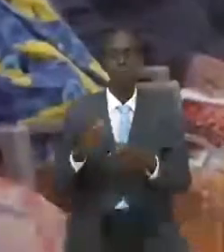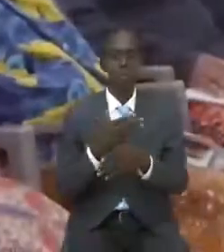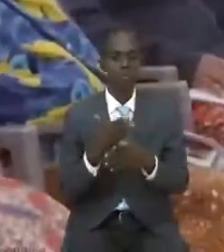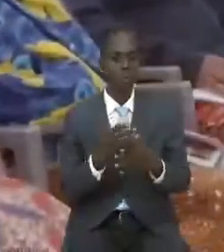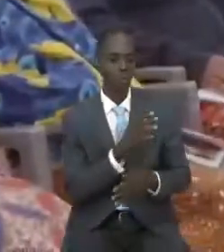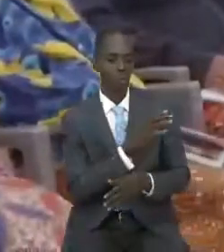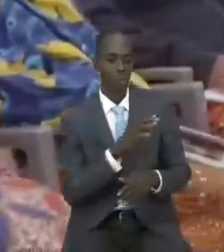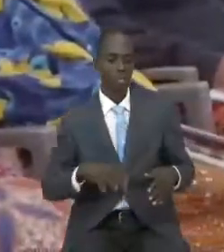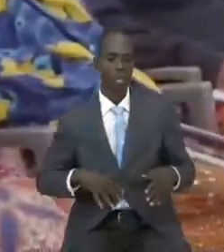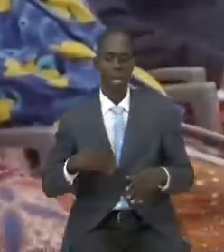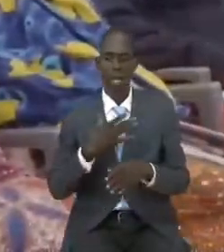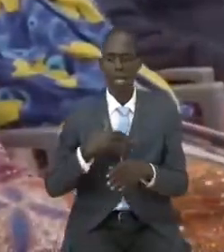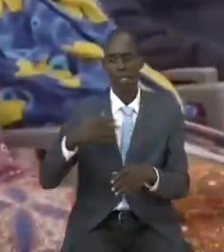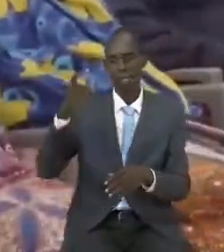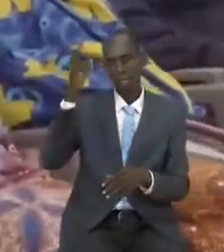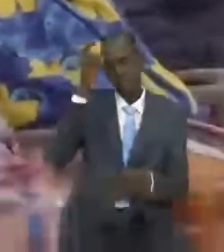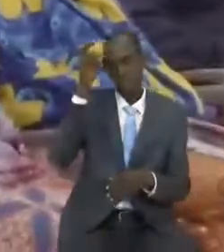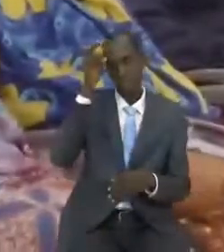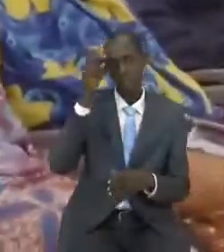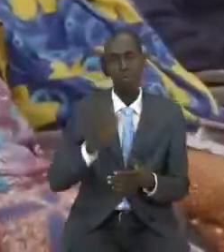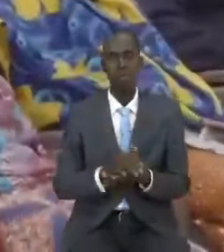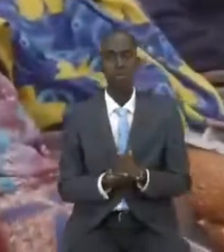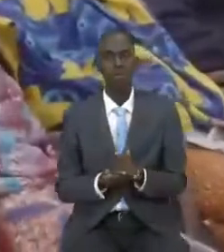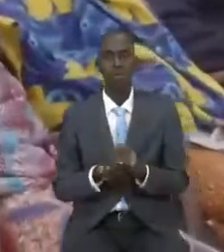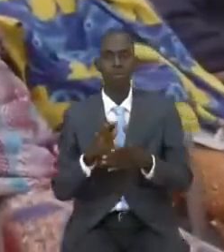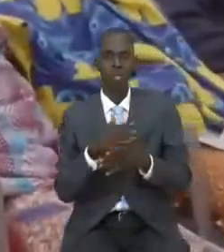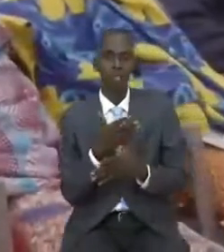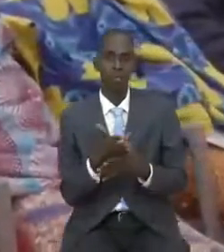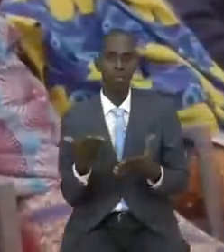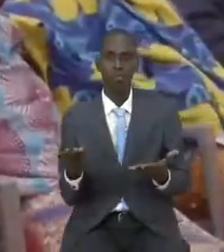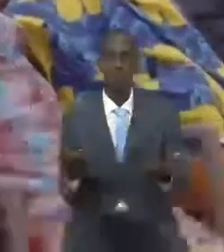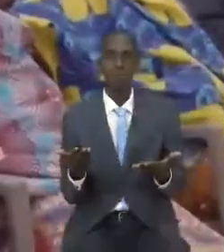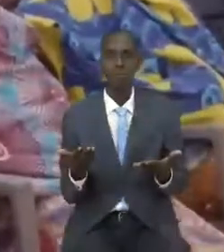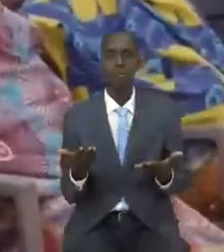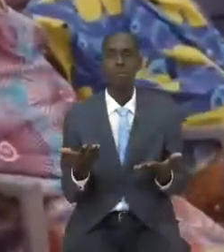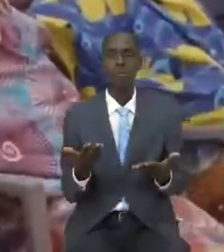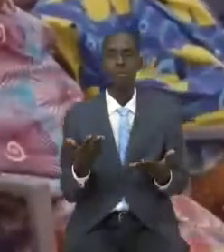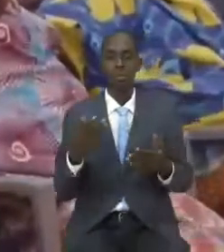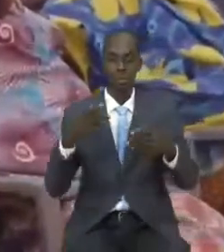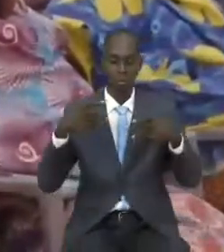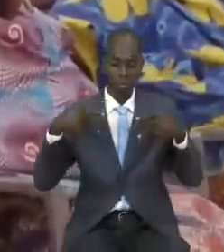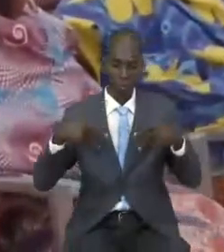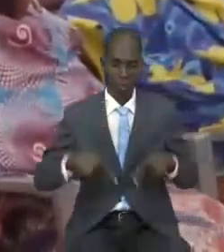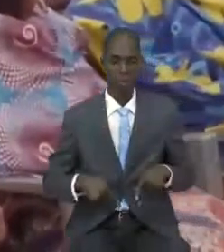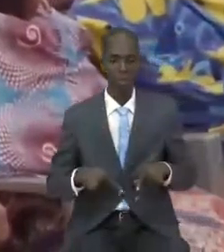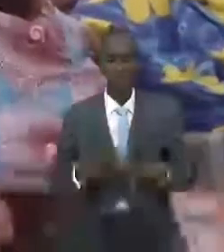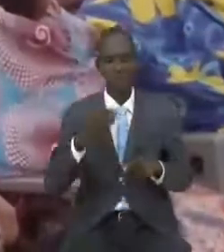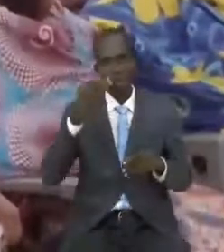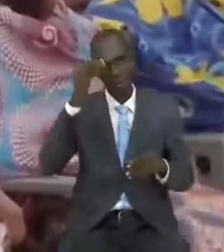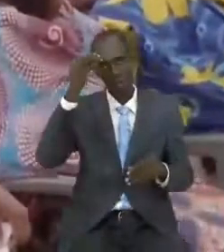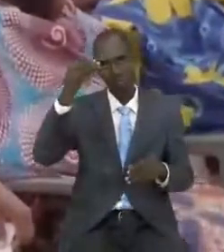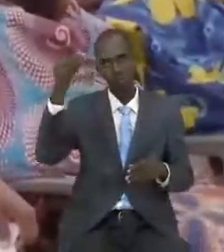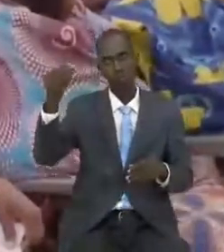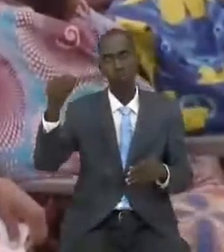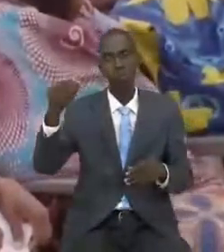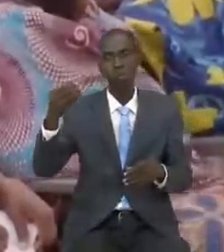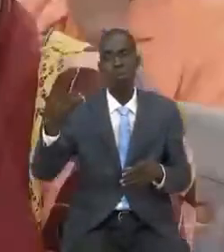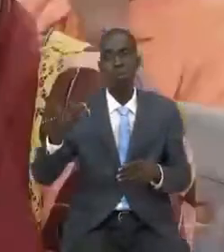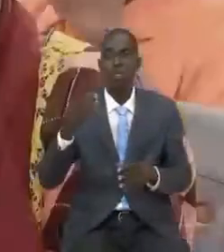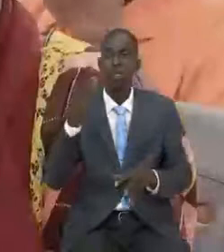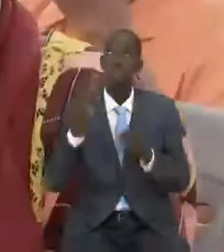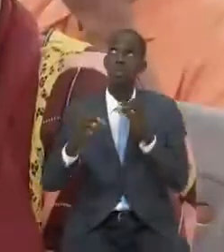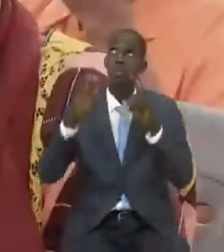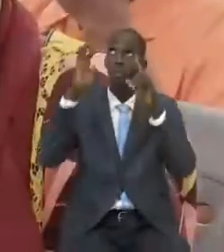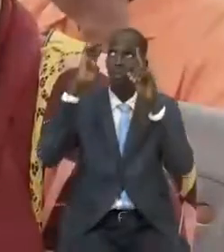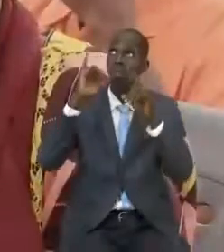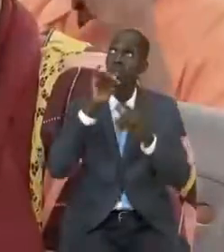a powerful man on earth, between Christ and personal opinion. If he is king,